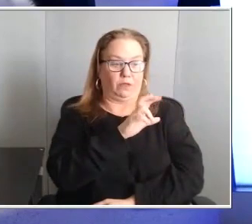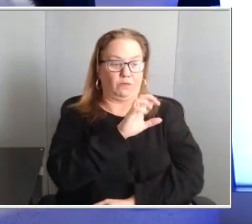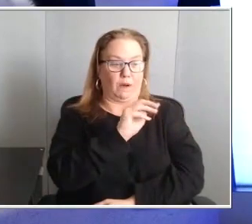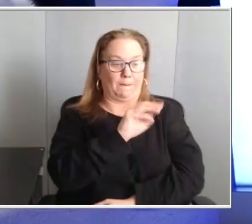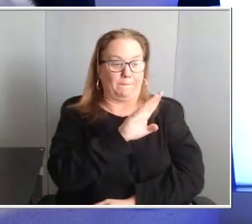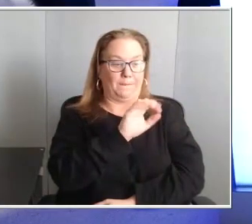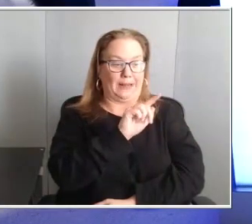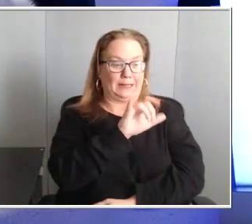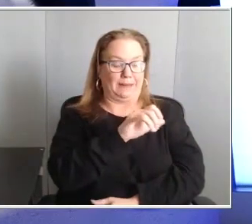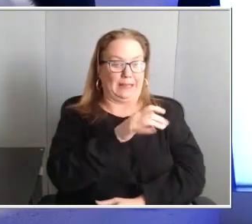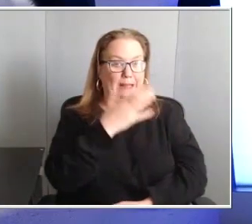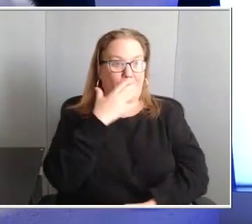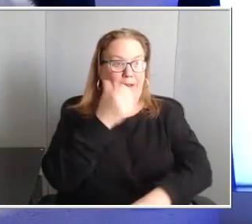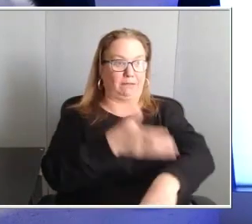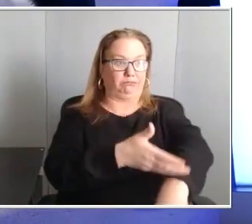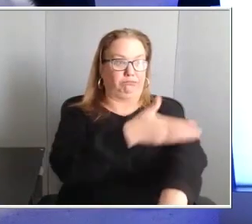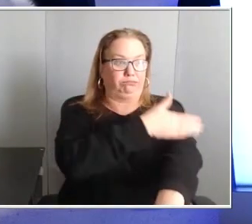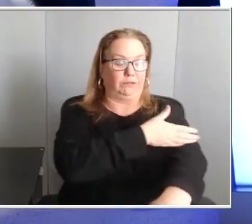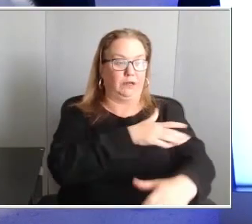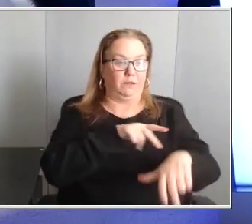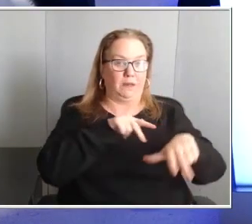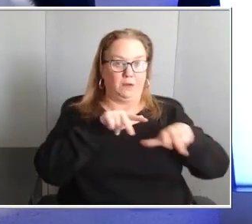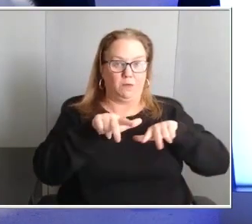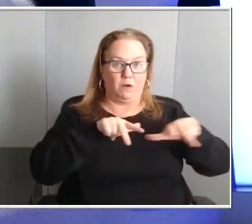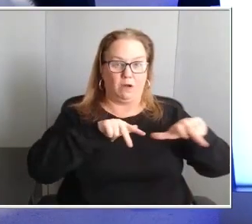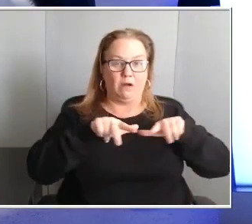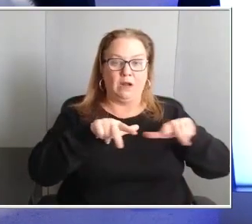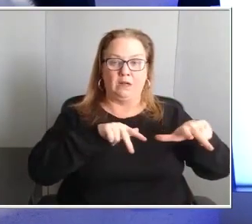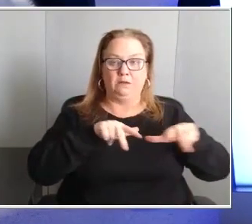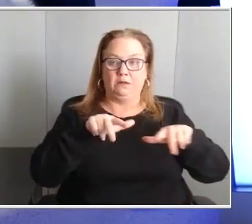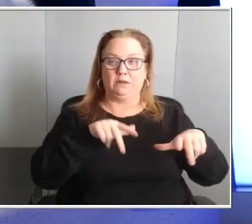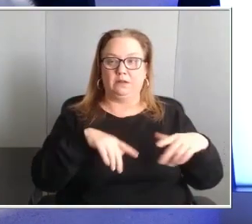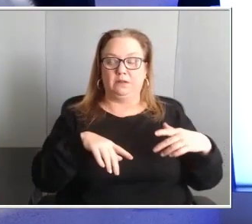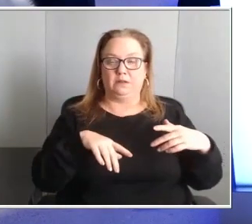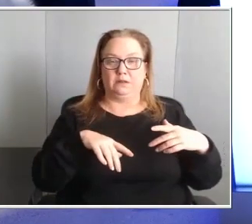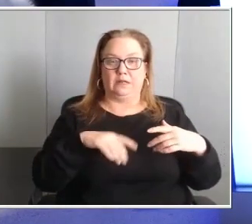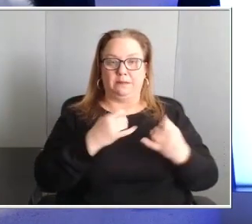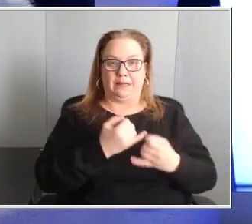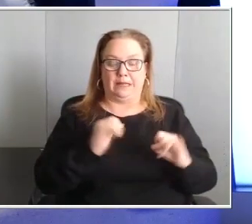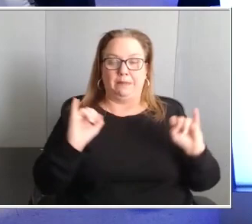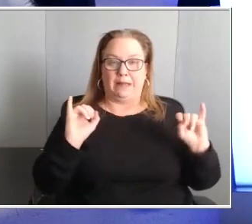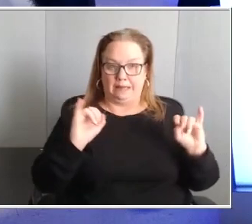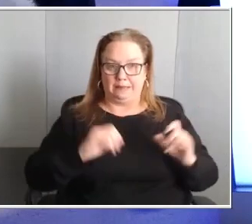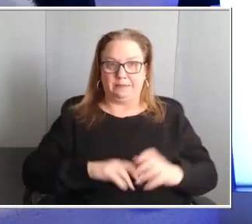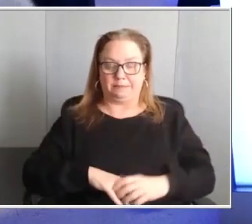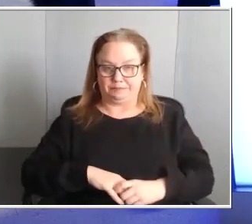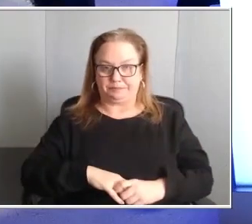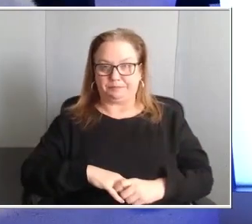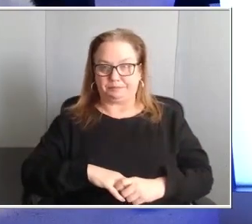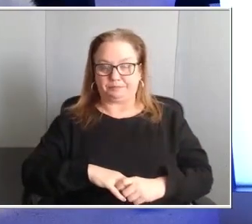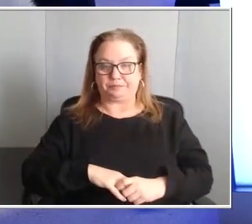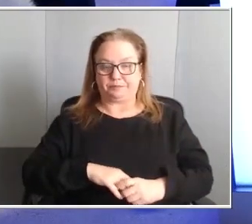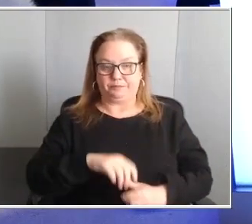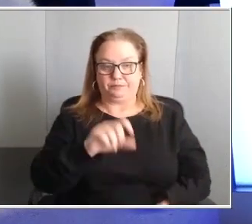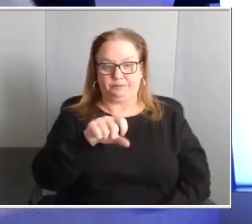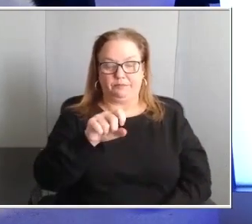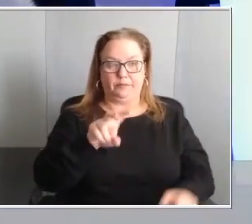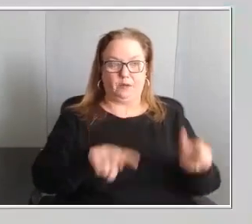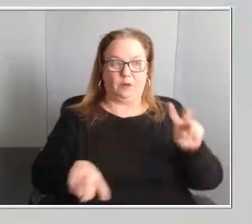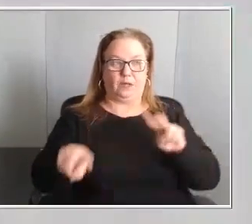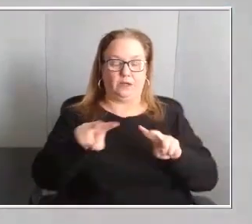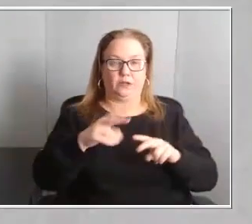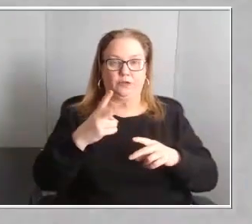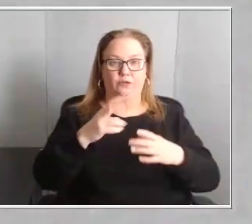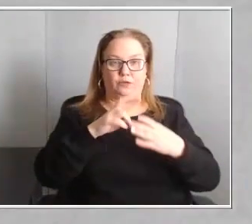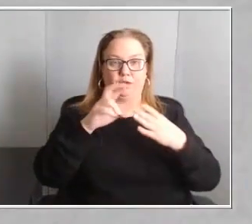outcome in terms of being able to walk and to be independent. Talk to us a little bit about that. Yeah, so we looked at two main outcomes. One